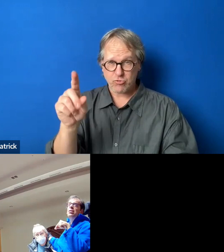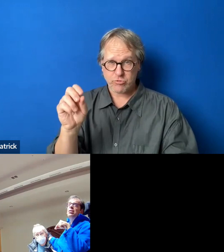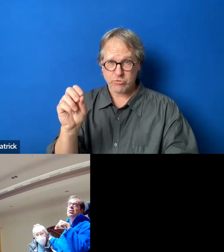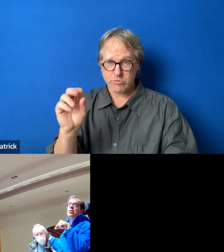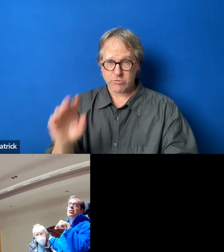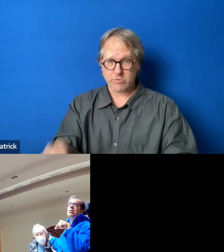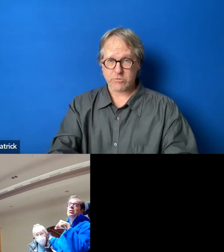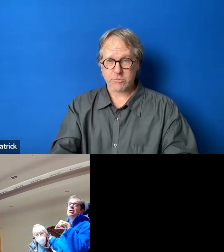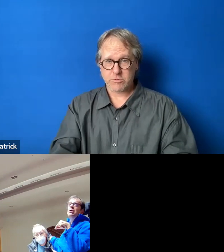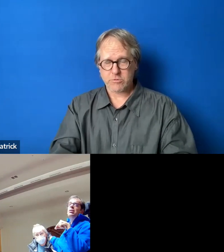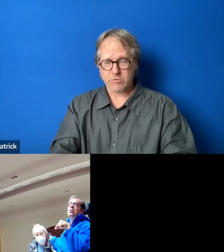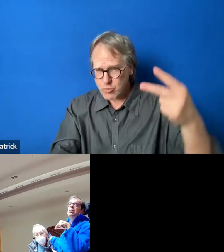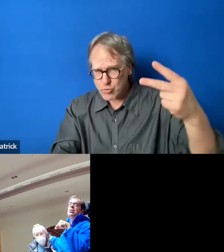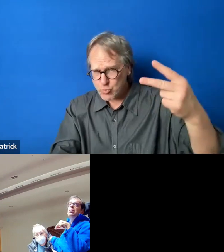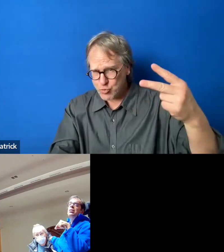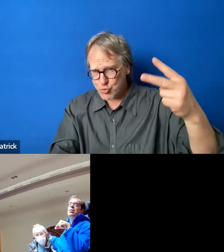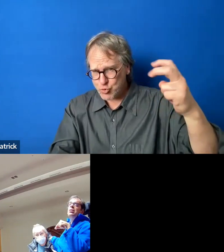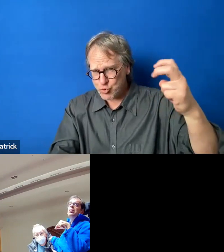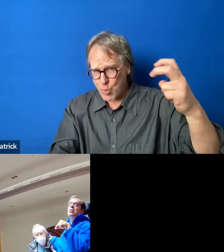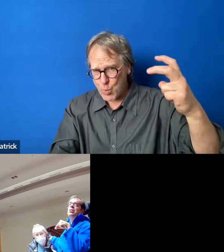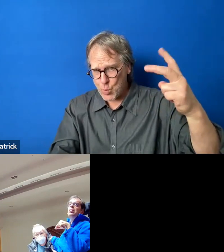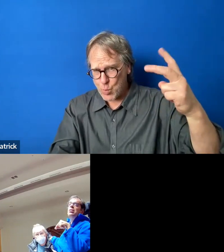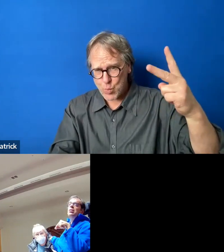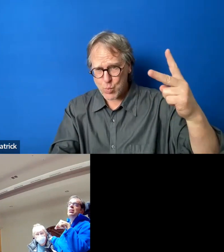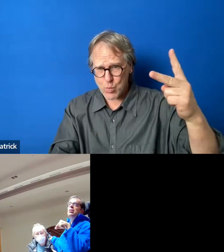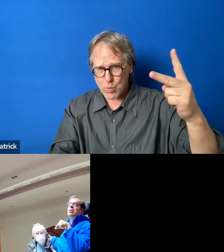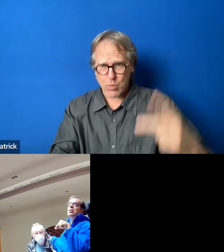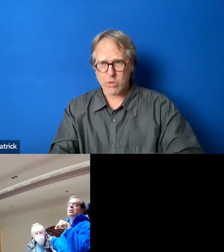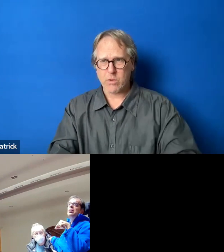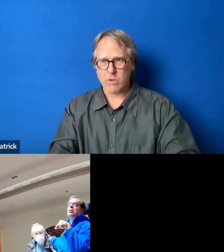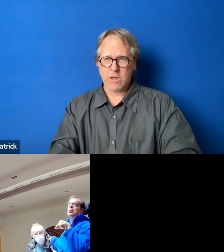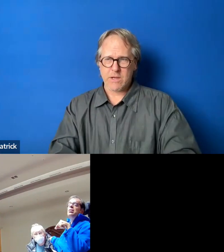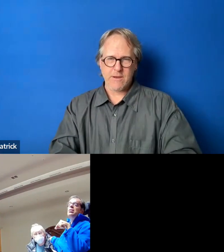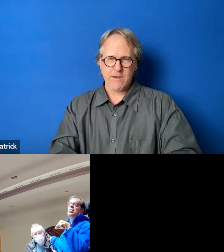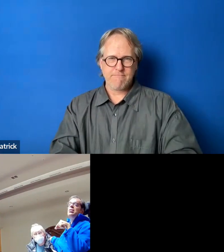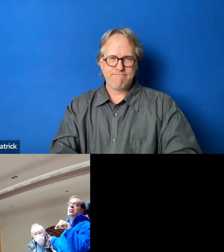You said there were two more questions that we had in the chat. Yes.